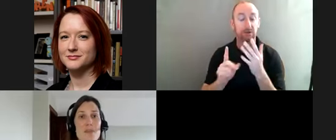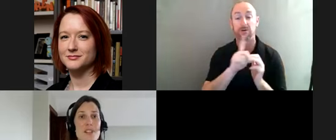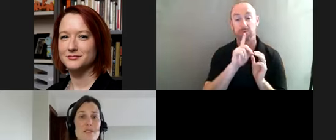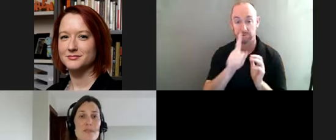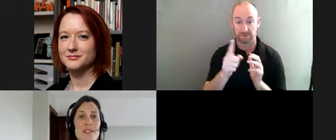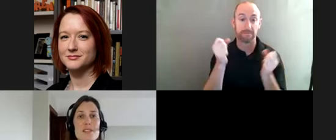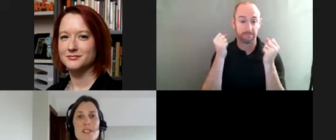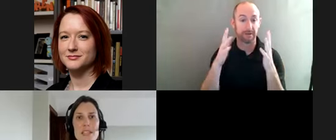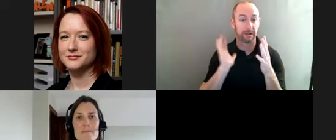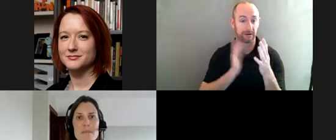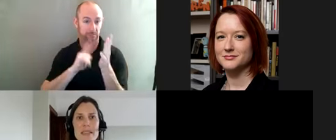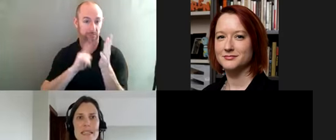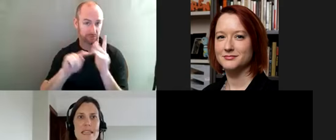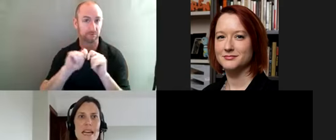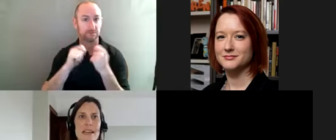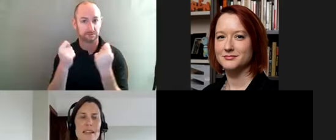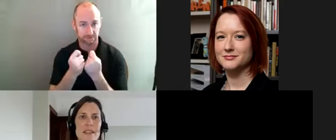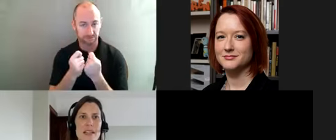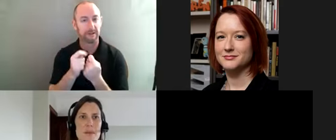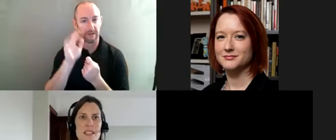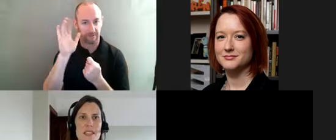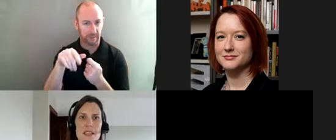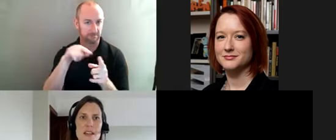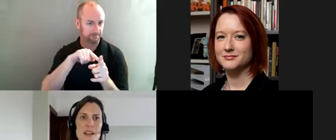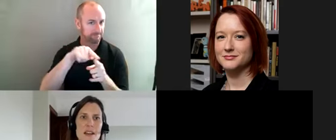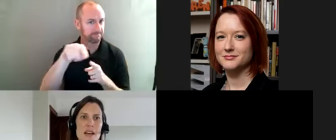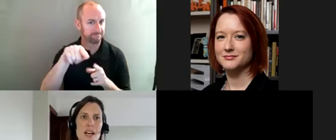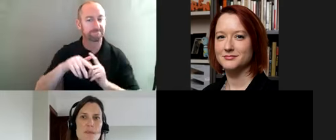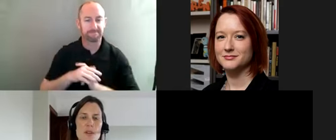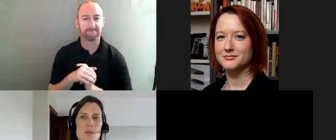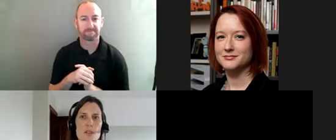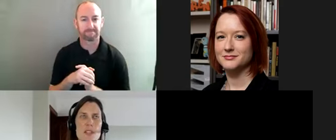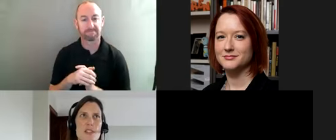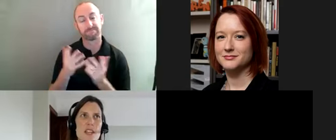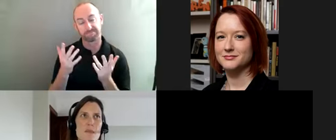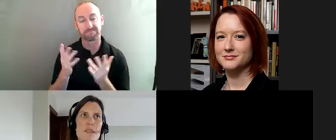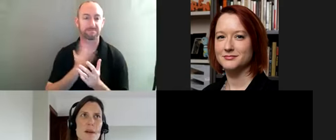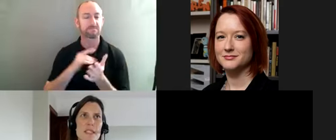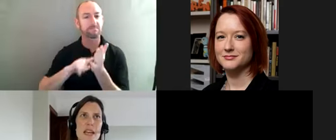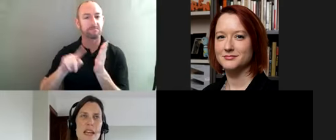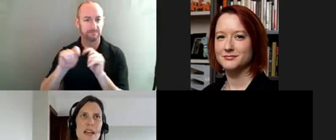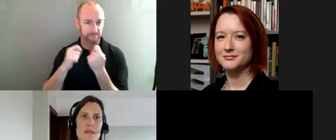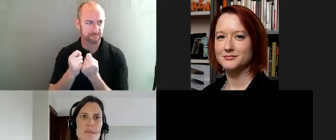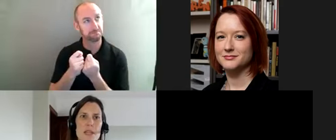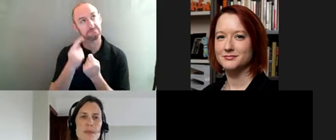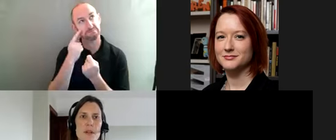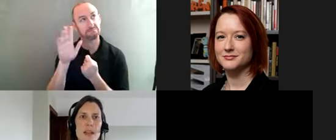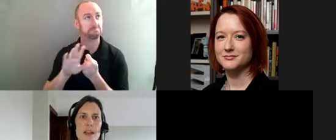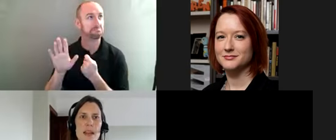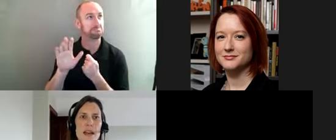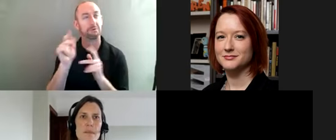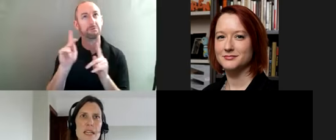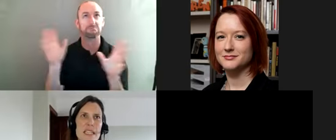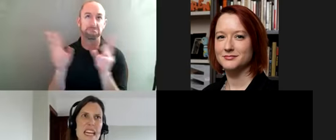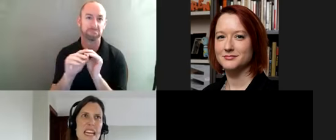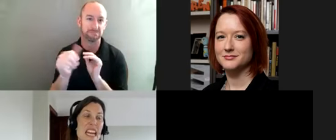good portion of our research team is exactly in that space. So our research team, we have about 10 people,